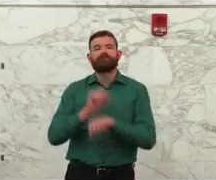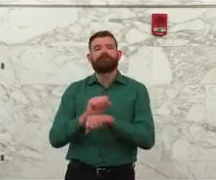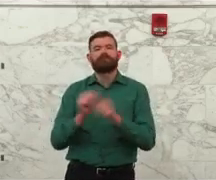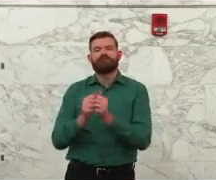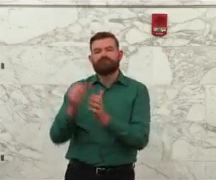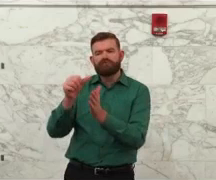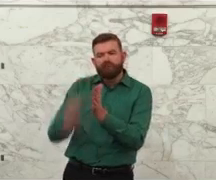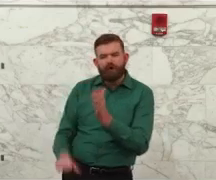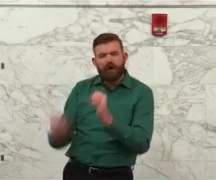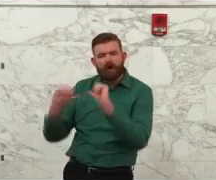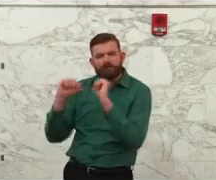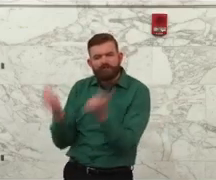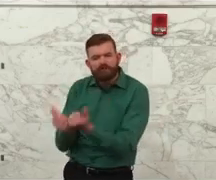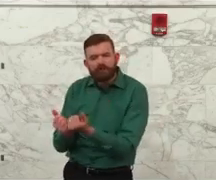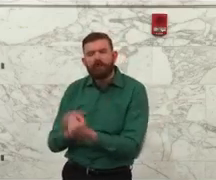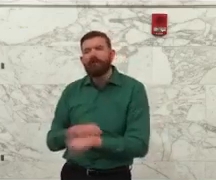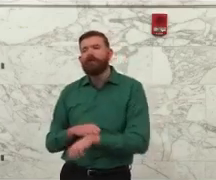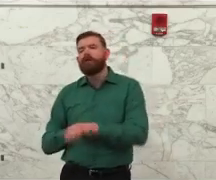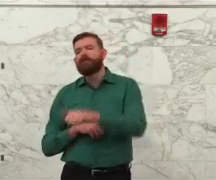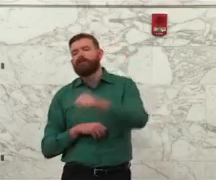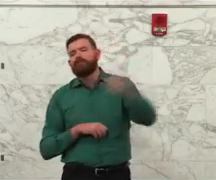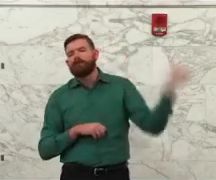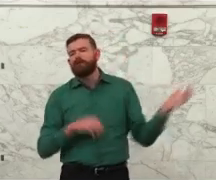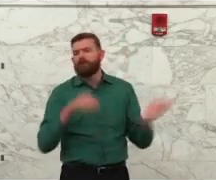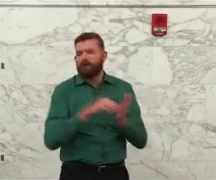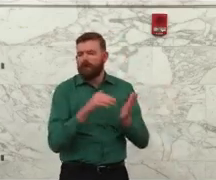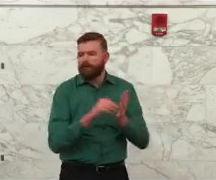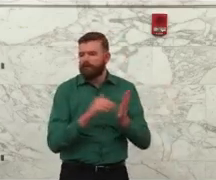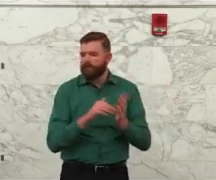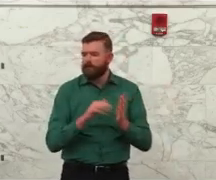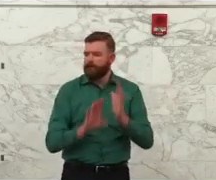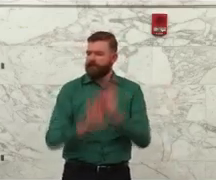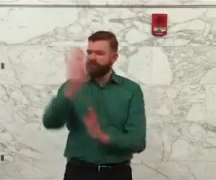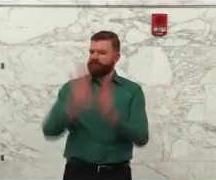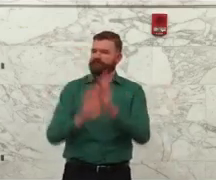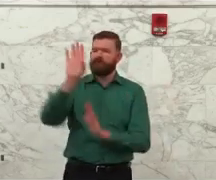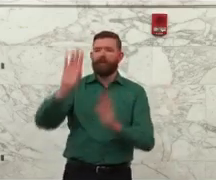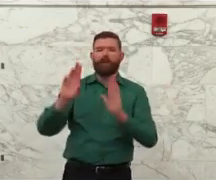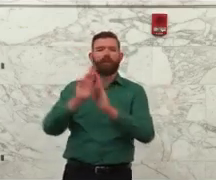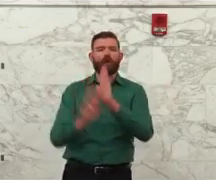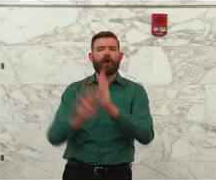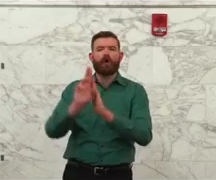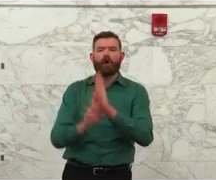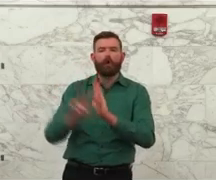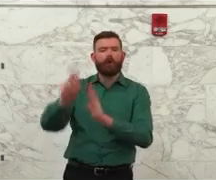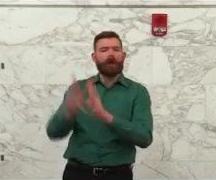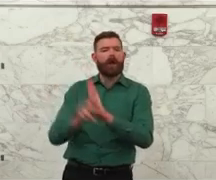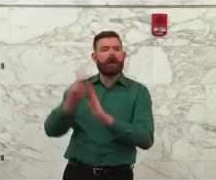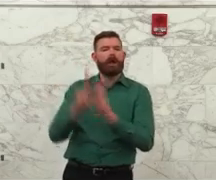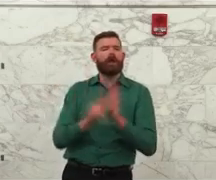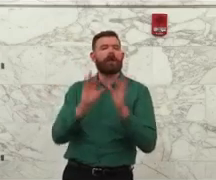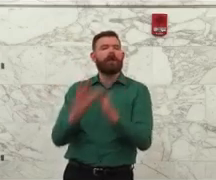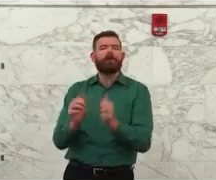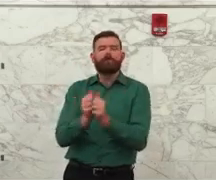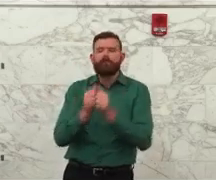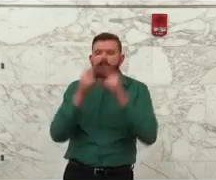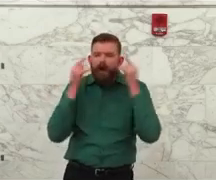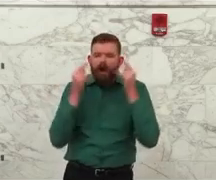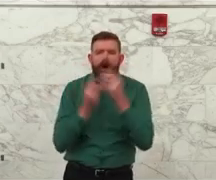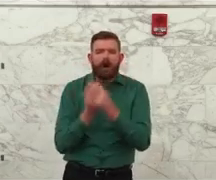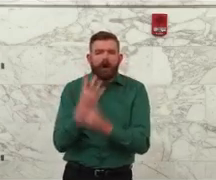the curtailment or postponement of elective surgeries for the preservation, where it's safe, by the